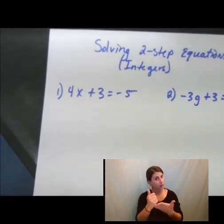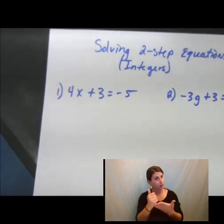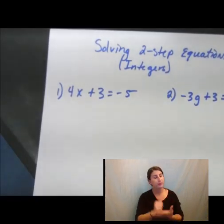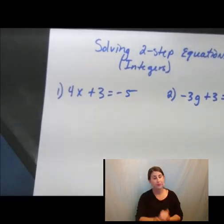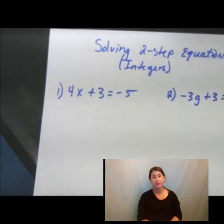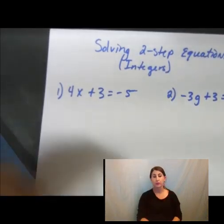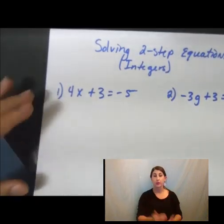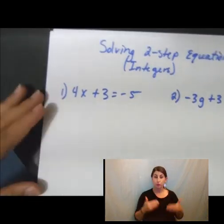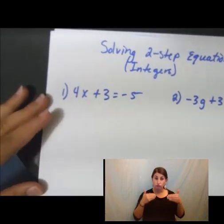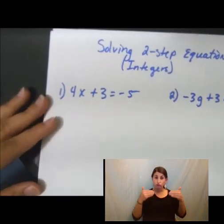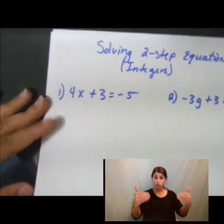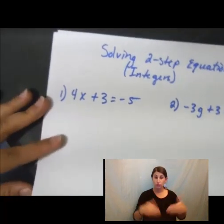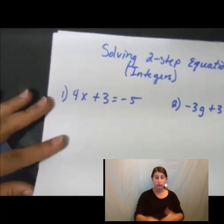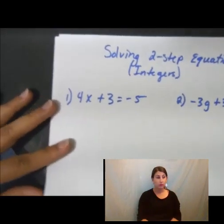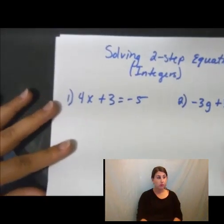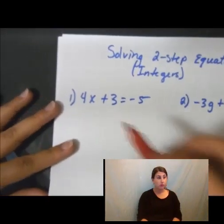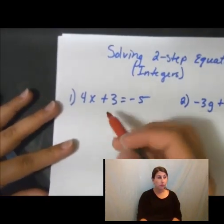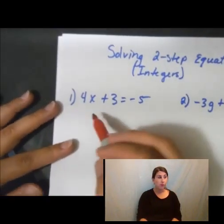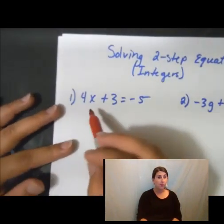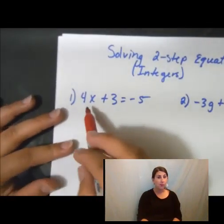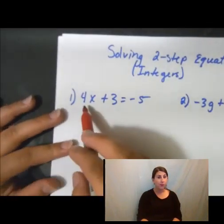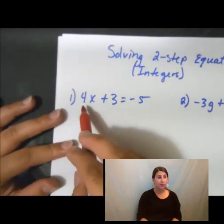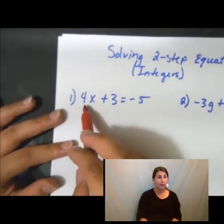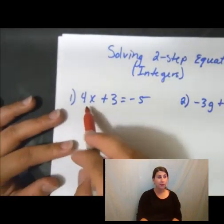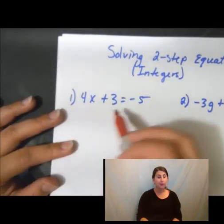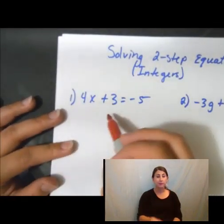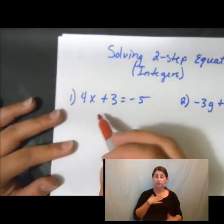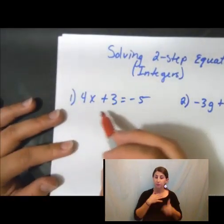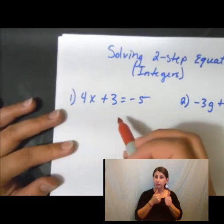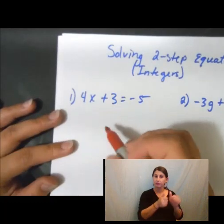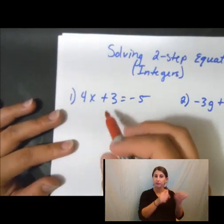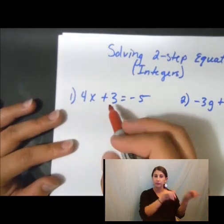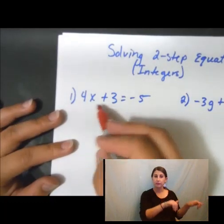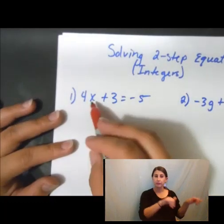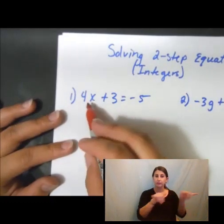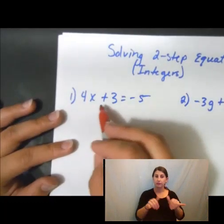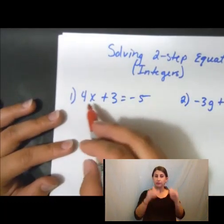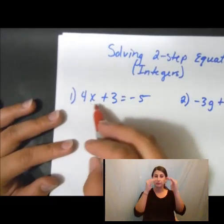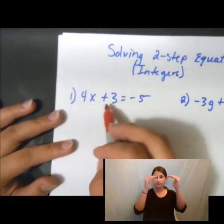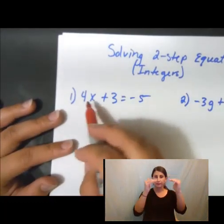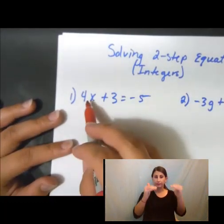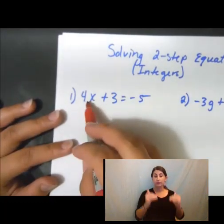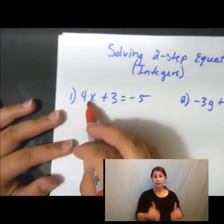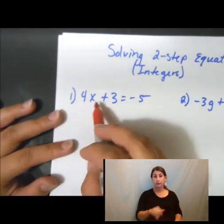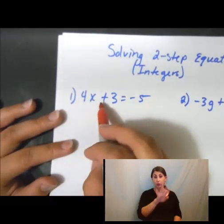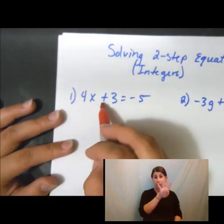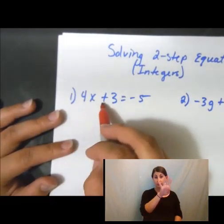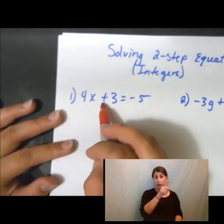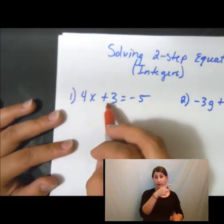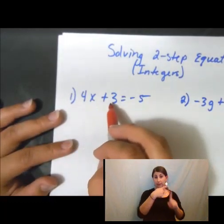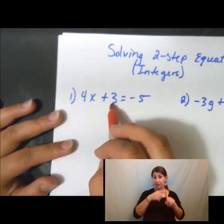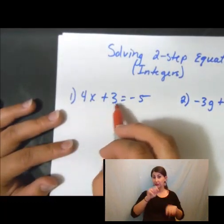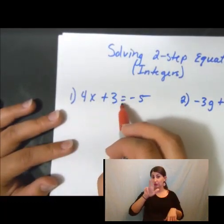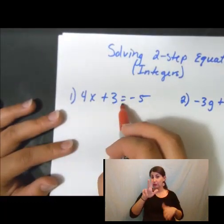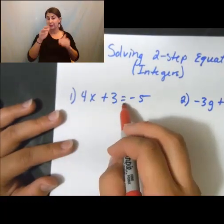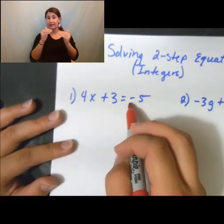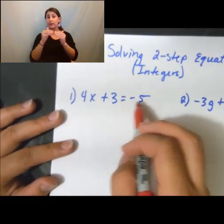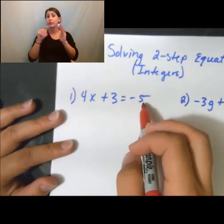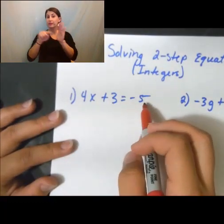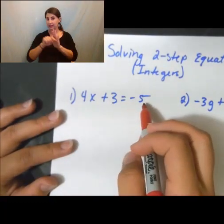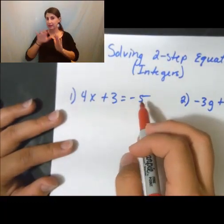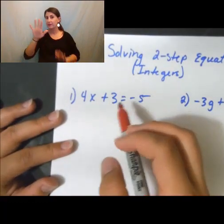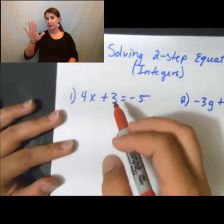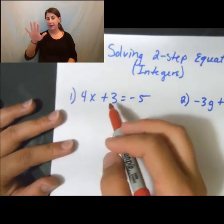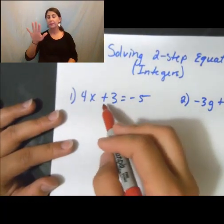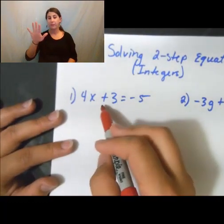Okay, all right, let's go ahead. All right, so I follow the same steps. This is 4x plus 3